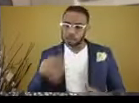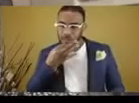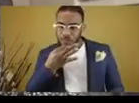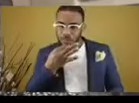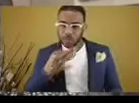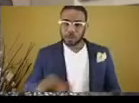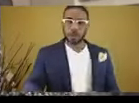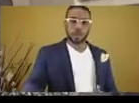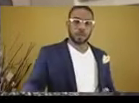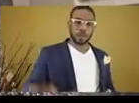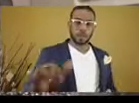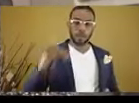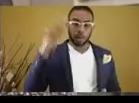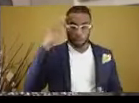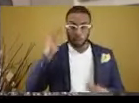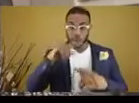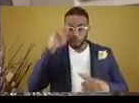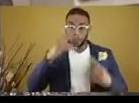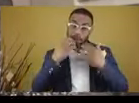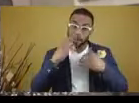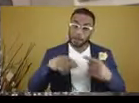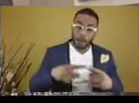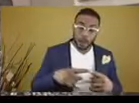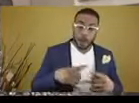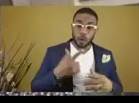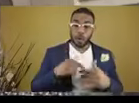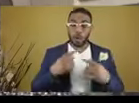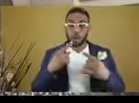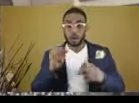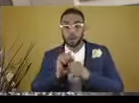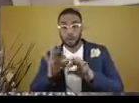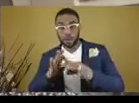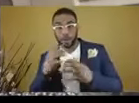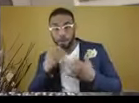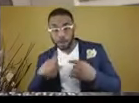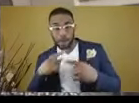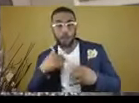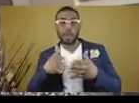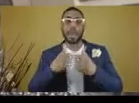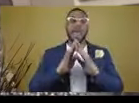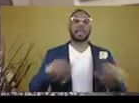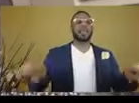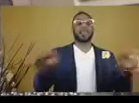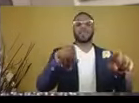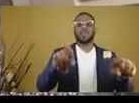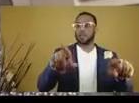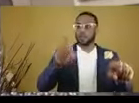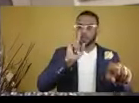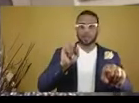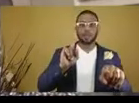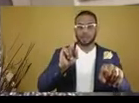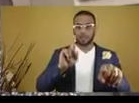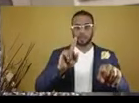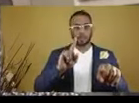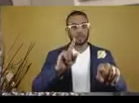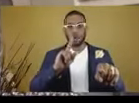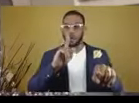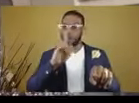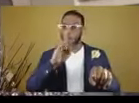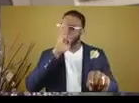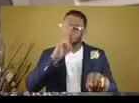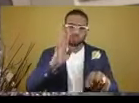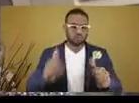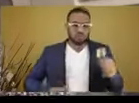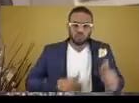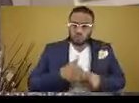We know what Black people care about, what working families care about, because we ask them. That there's a bold and aggressive